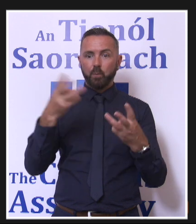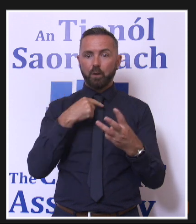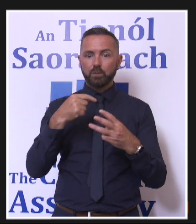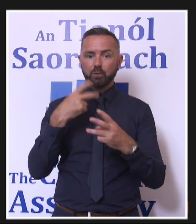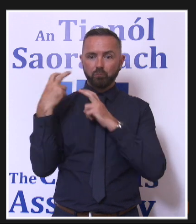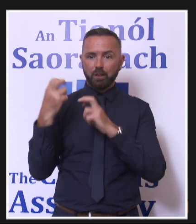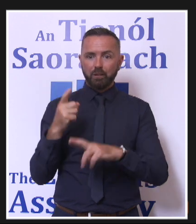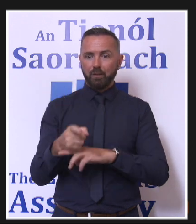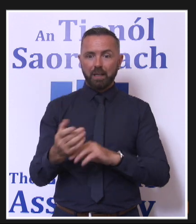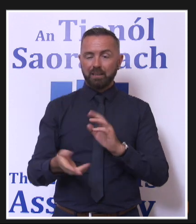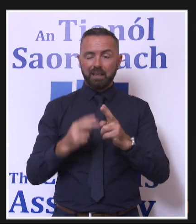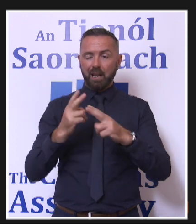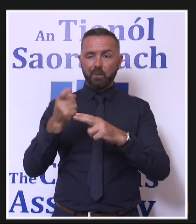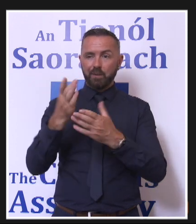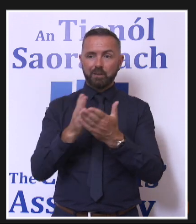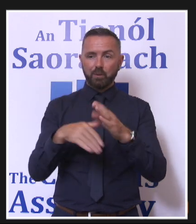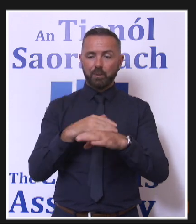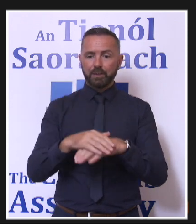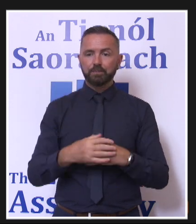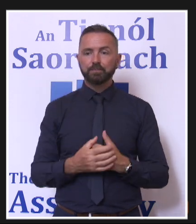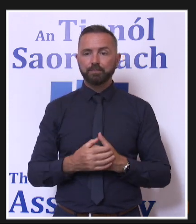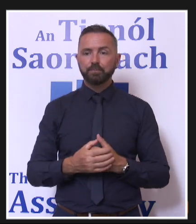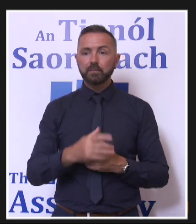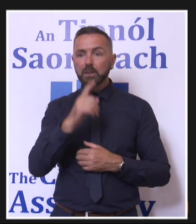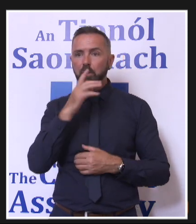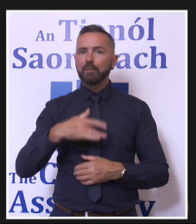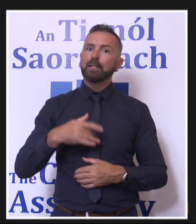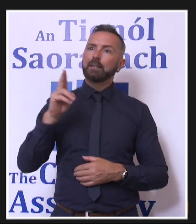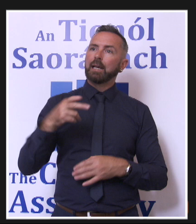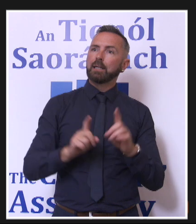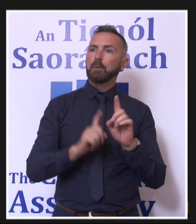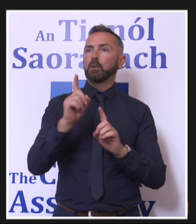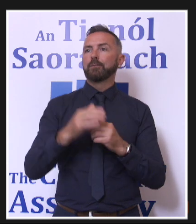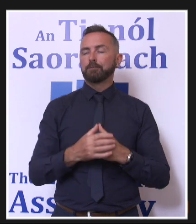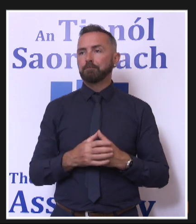digging, it's out there. We could do better in terms of that balance.